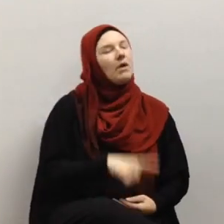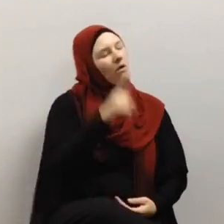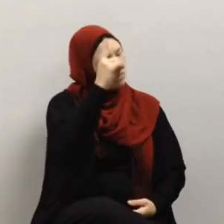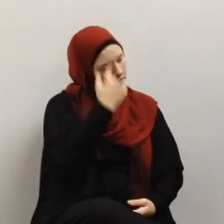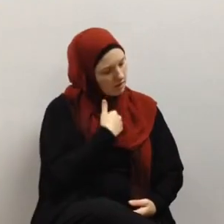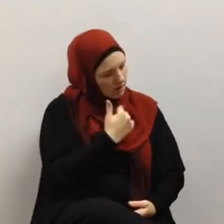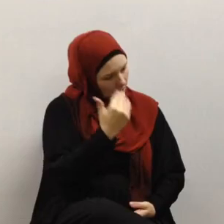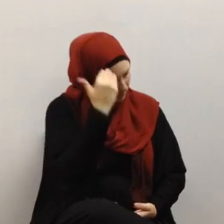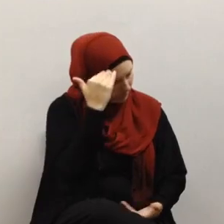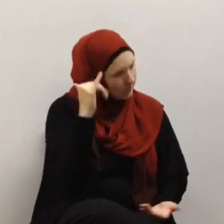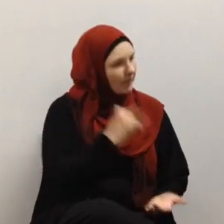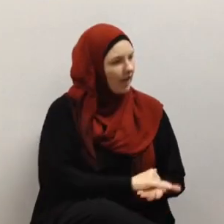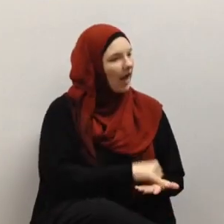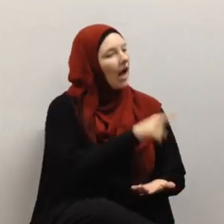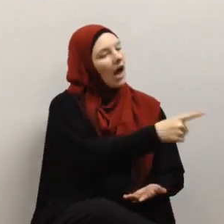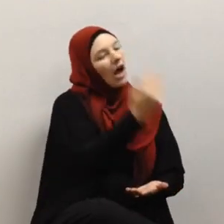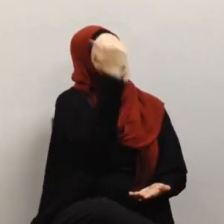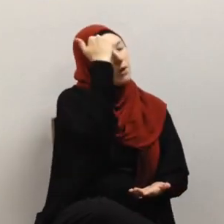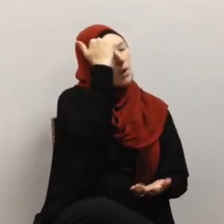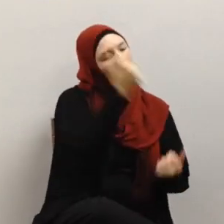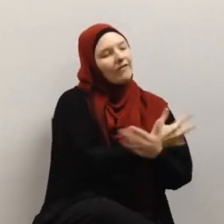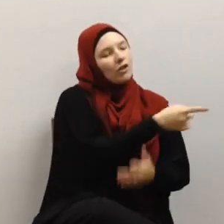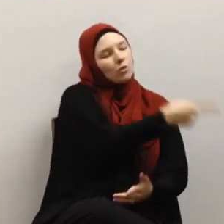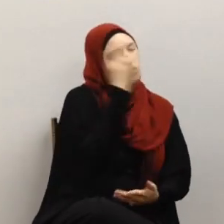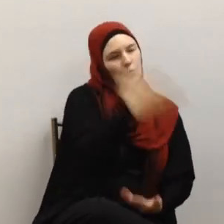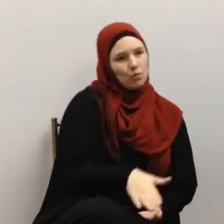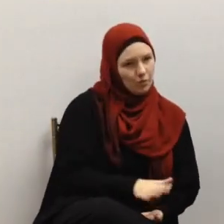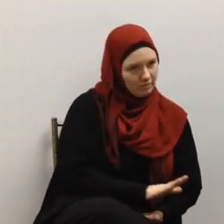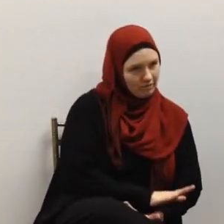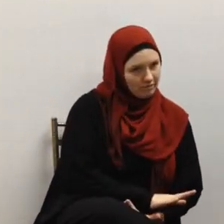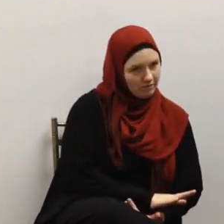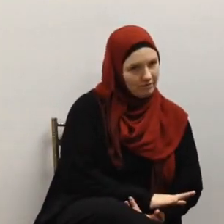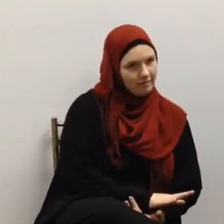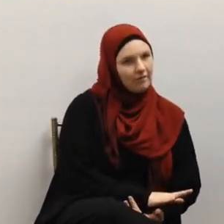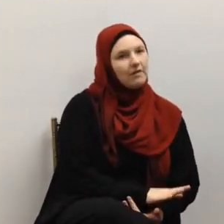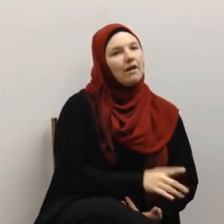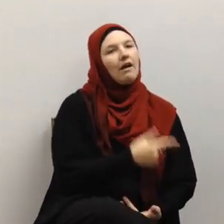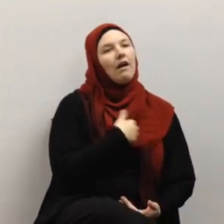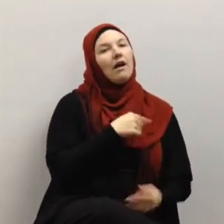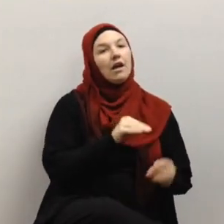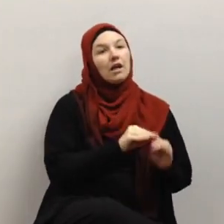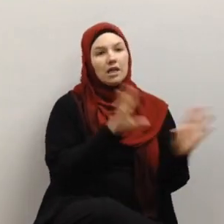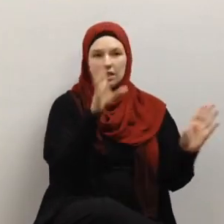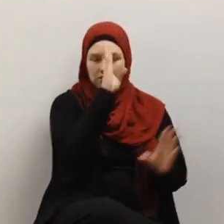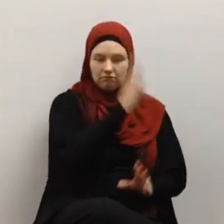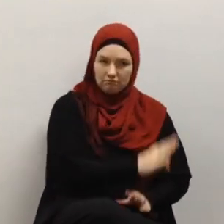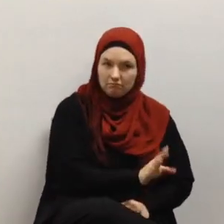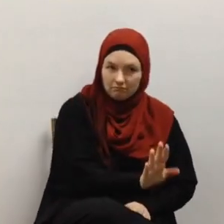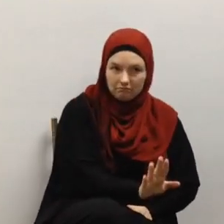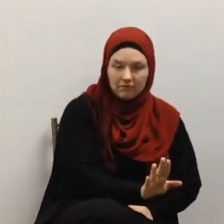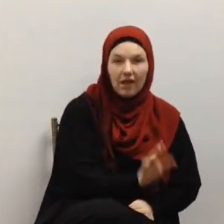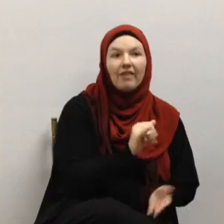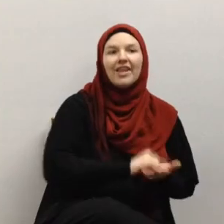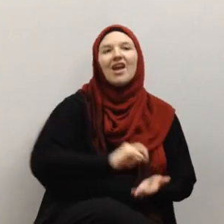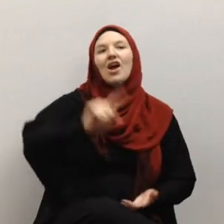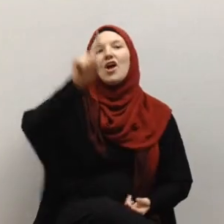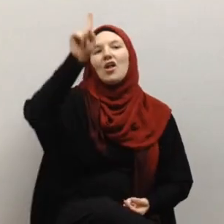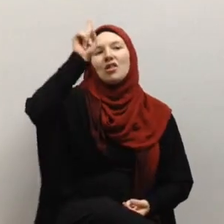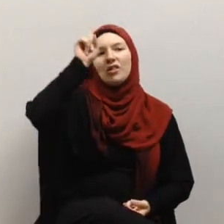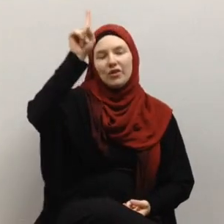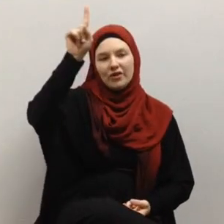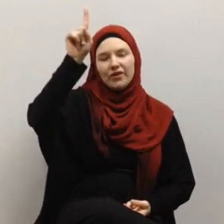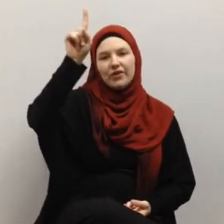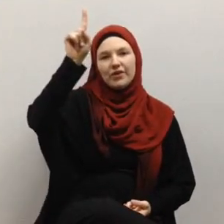know that which you do not know. In a clear direction that Allah subhanahu wa